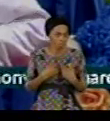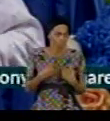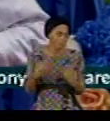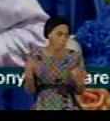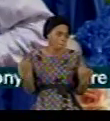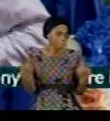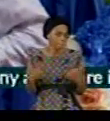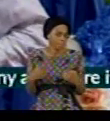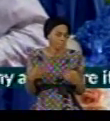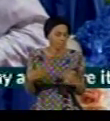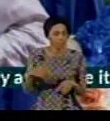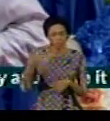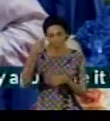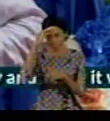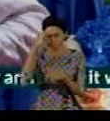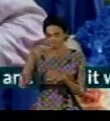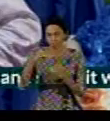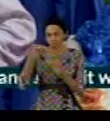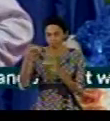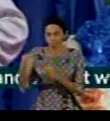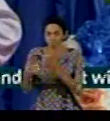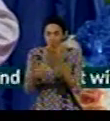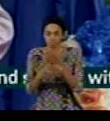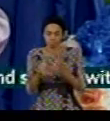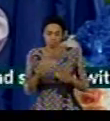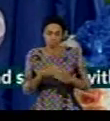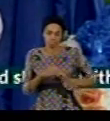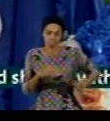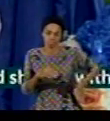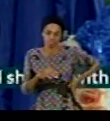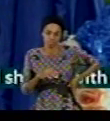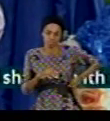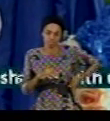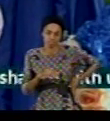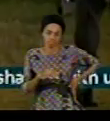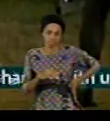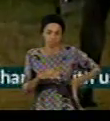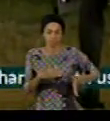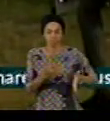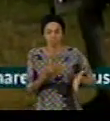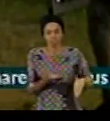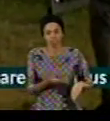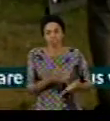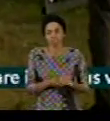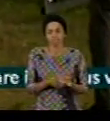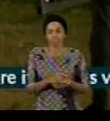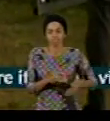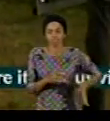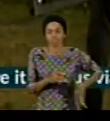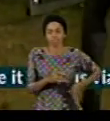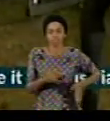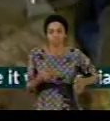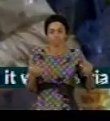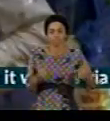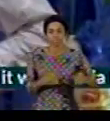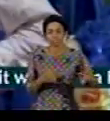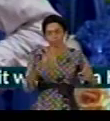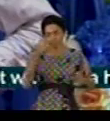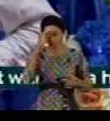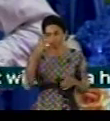So I lay hand for my rib here. My rib, they pay me. As I lay hand